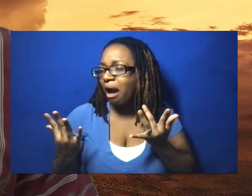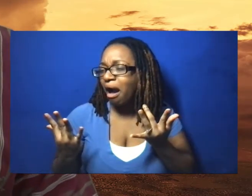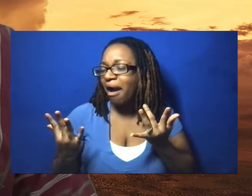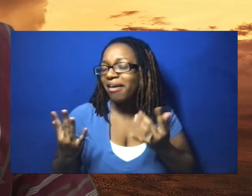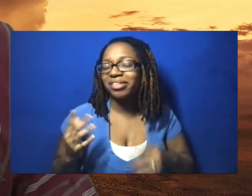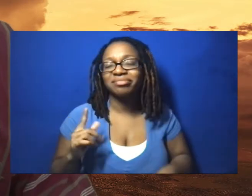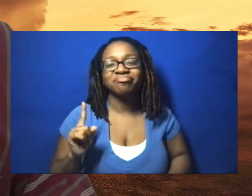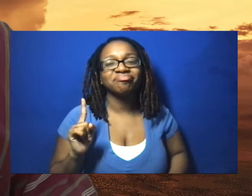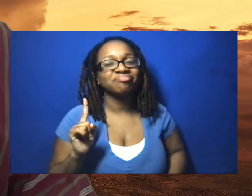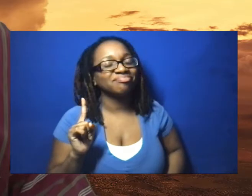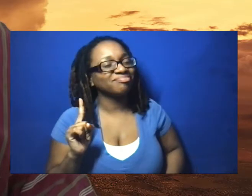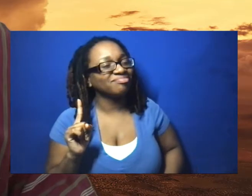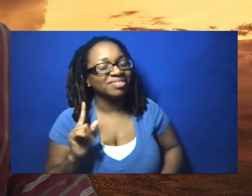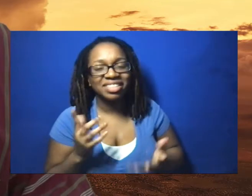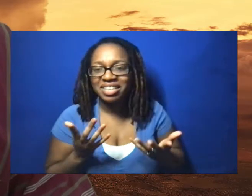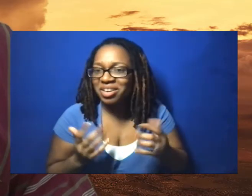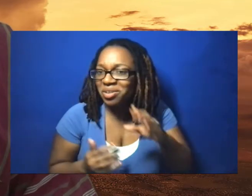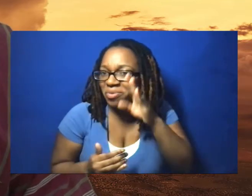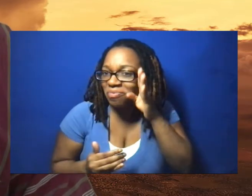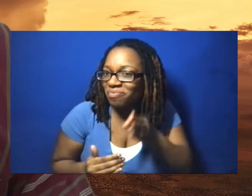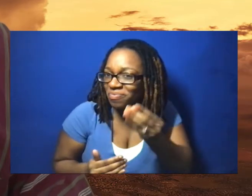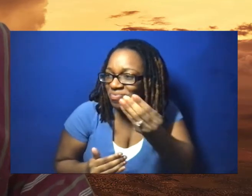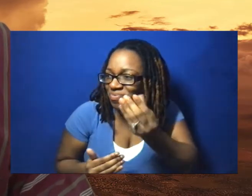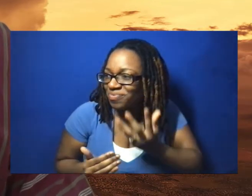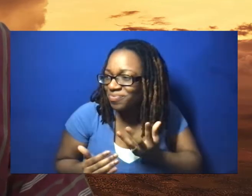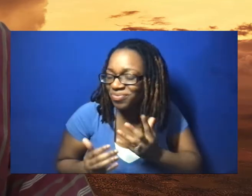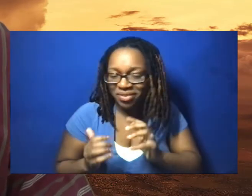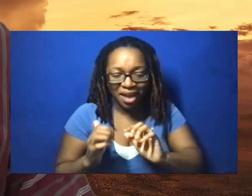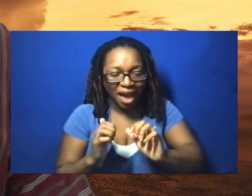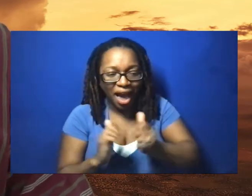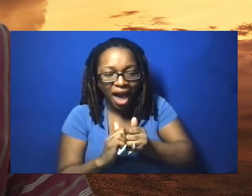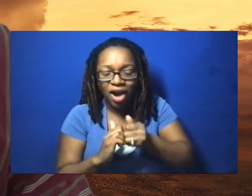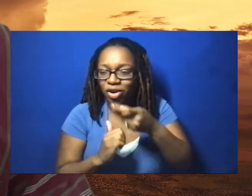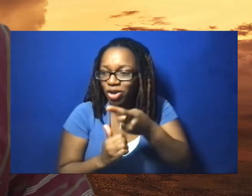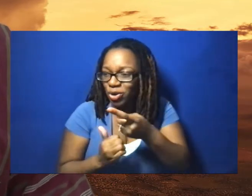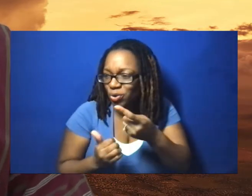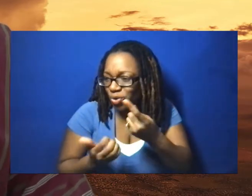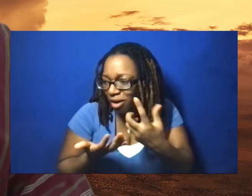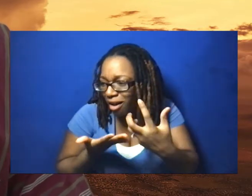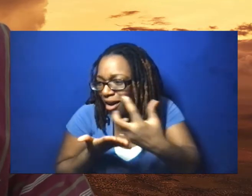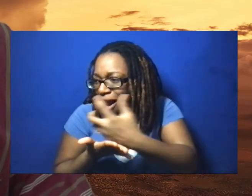Mufunga, you never told us how you came upon these riches.